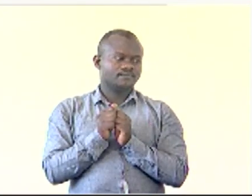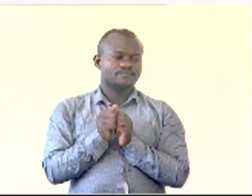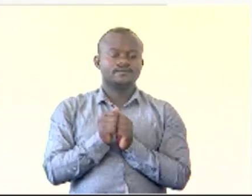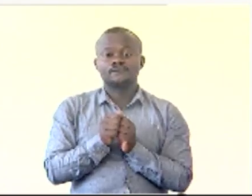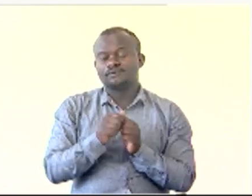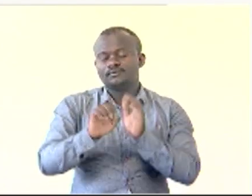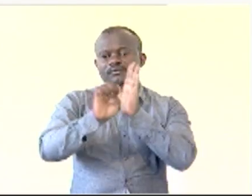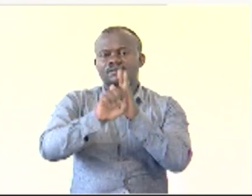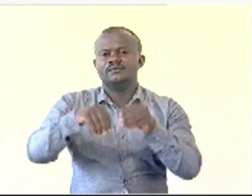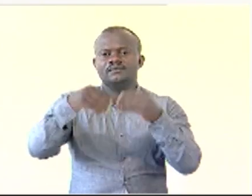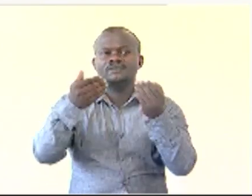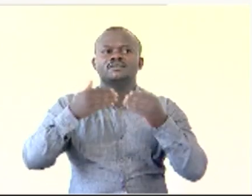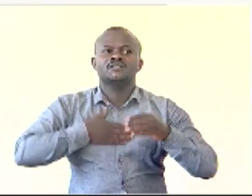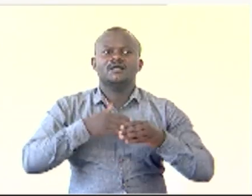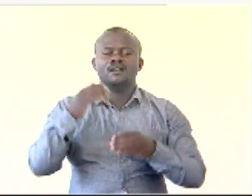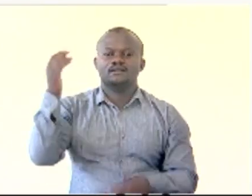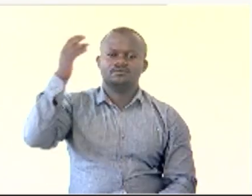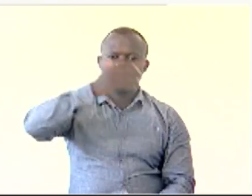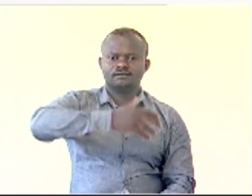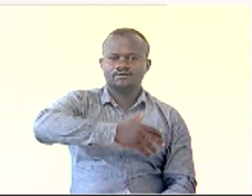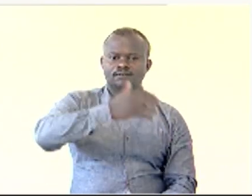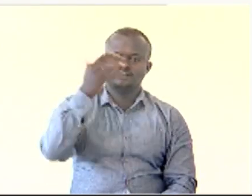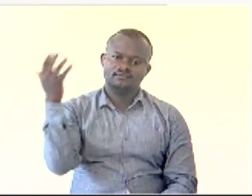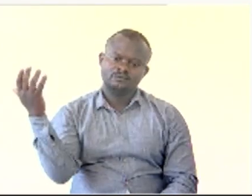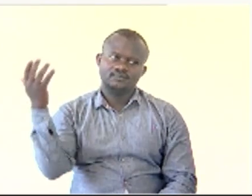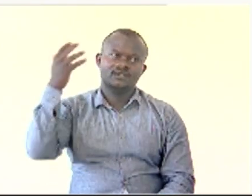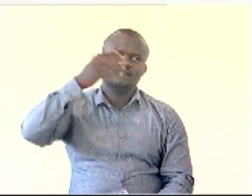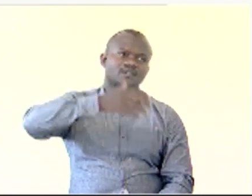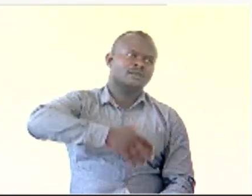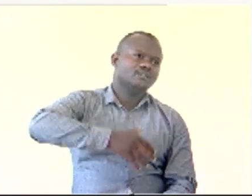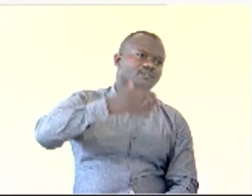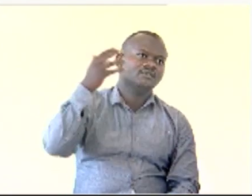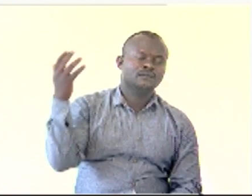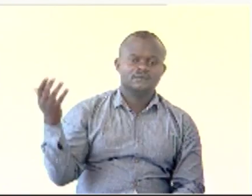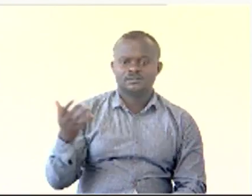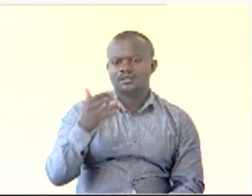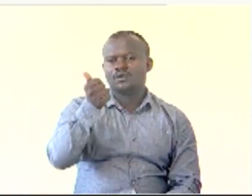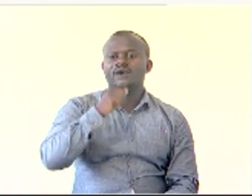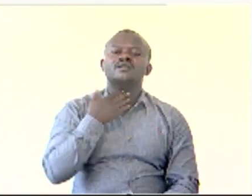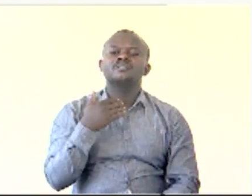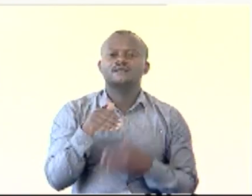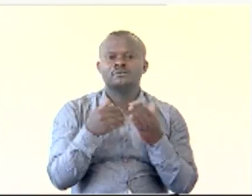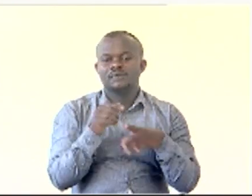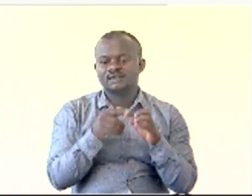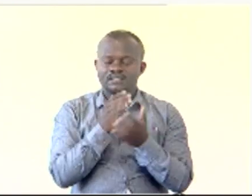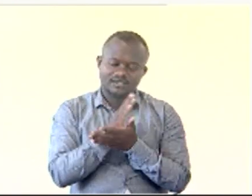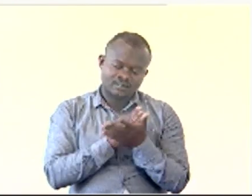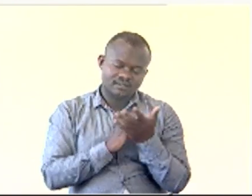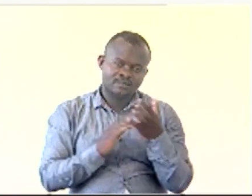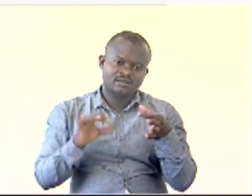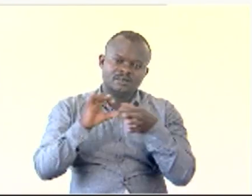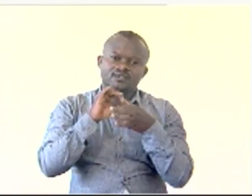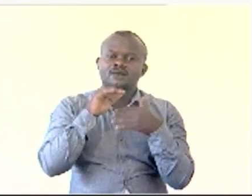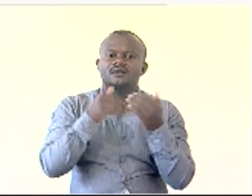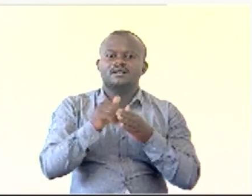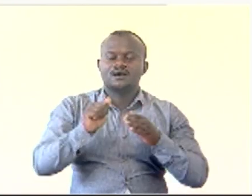Let me give an example. I can move my hand, but I cannot turn it in any way the way I want. Okay? But there are some of the joints that can